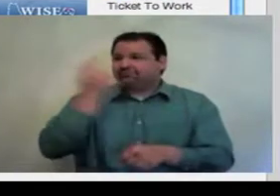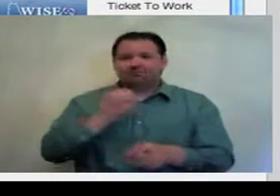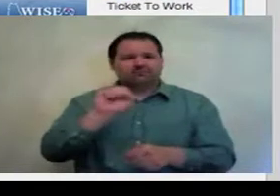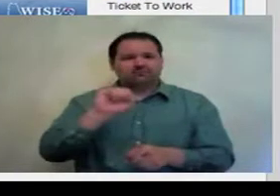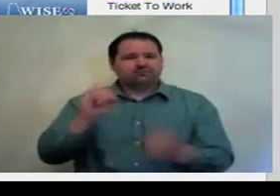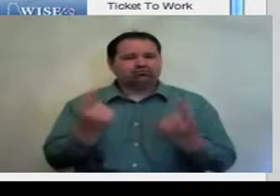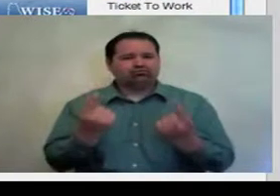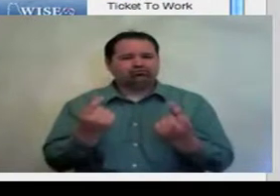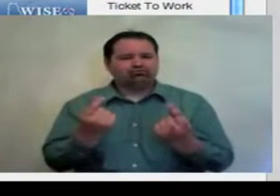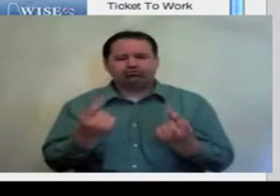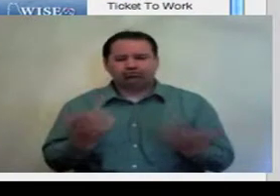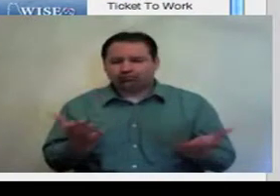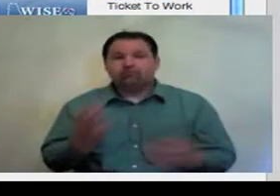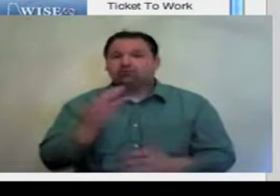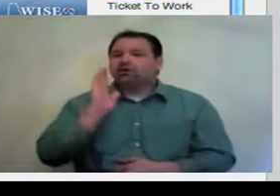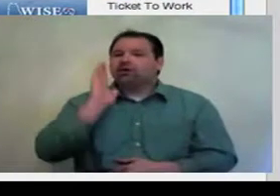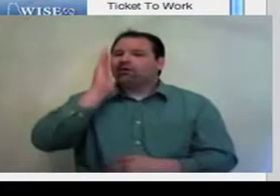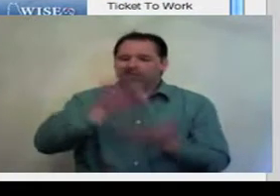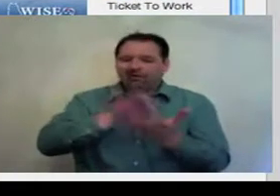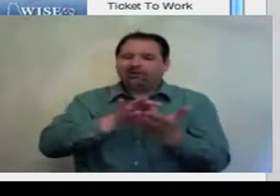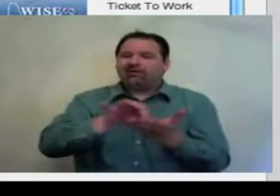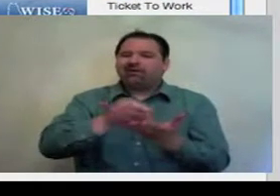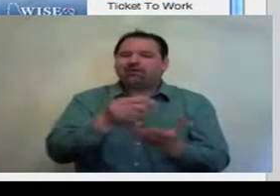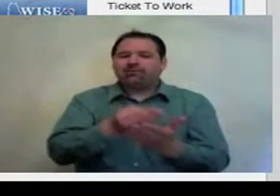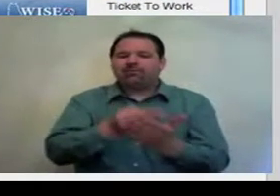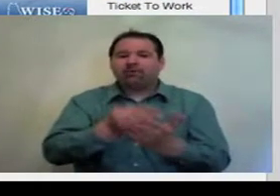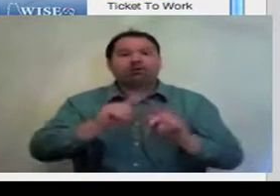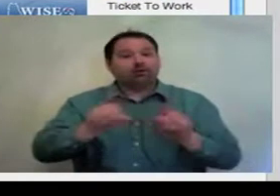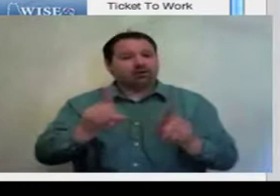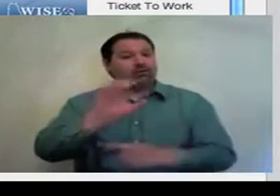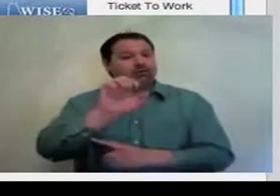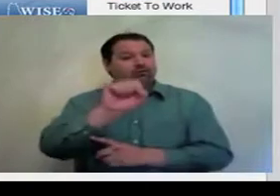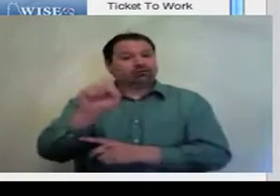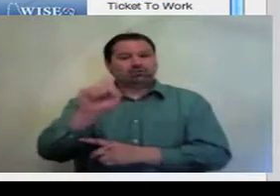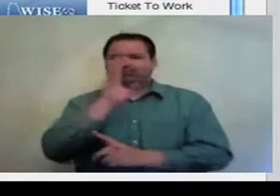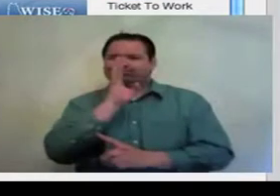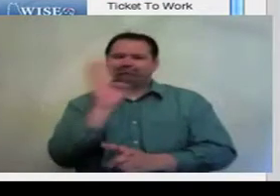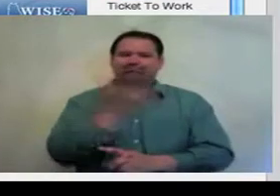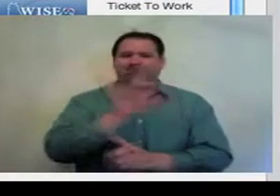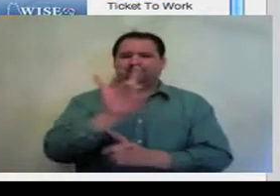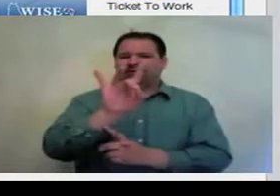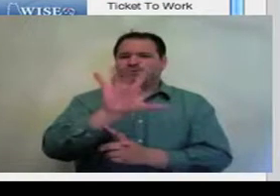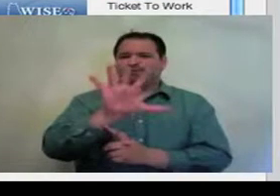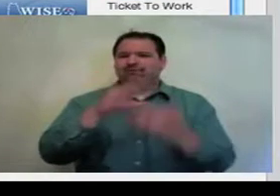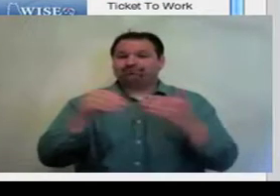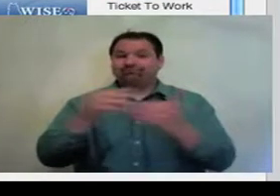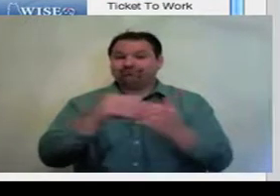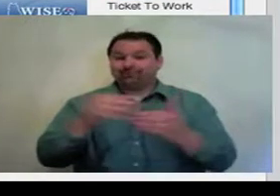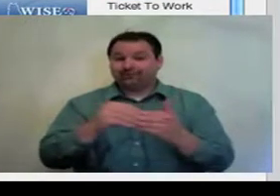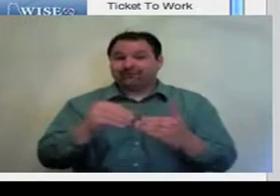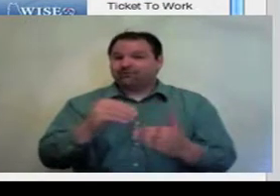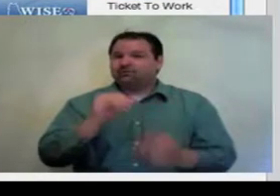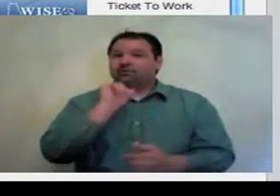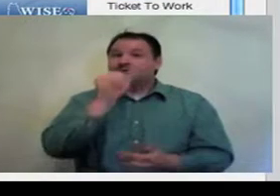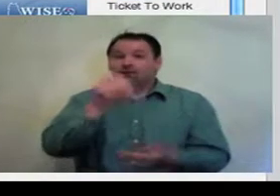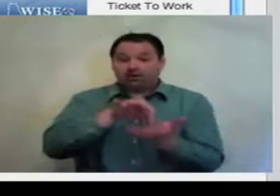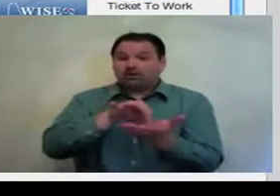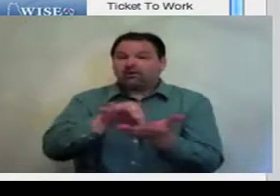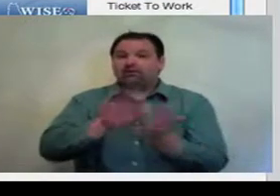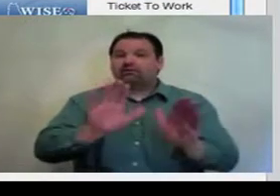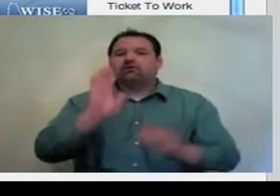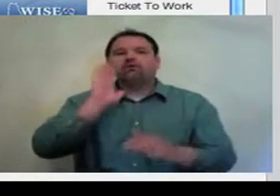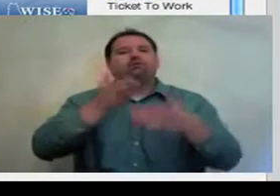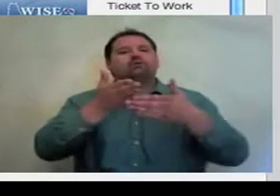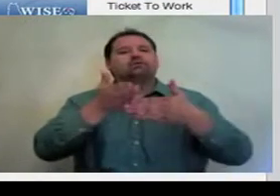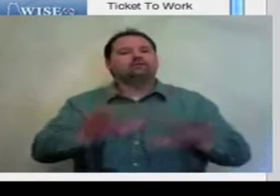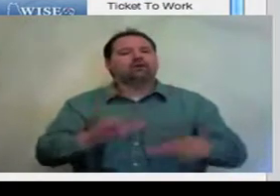pretty much any earnings you have are going to affect your SSI payment. Social Security disregards the first $85 that you earn, so they